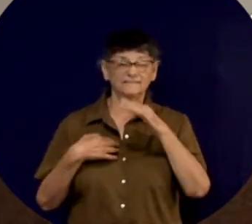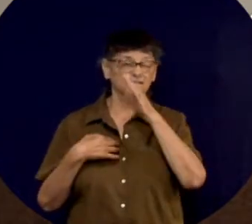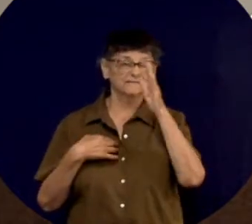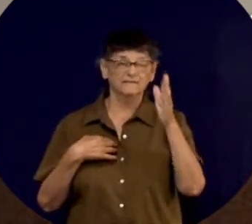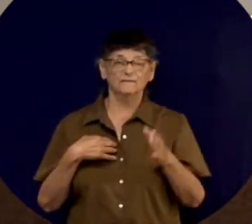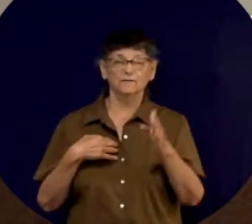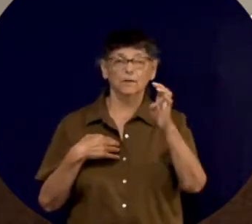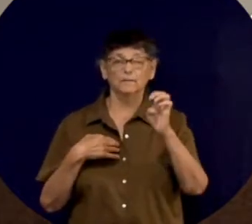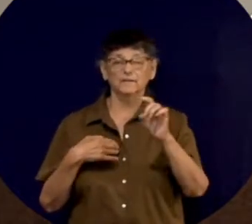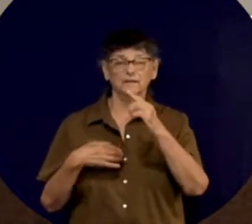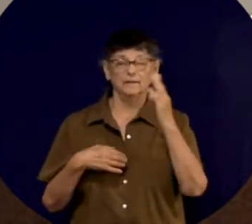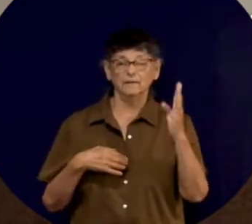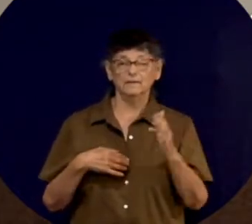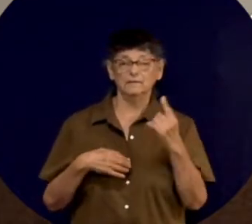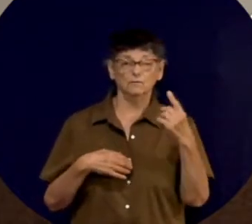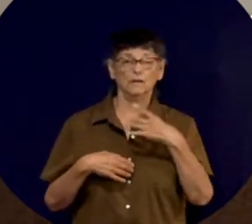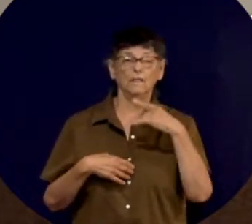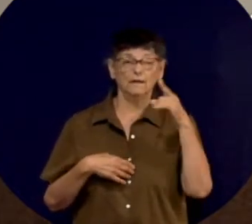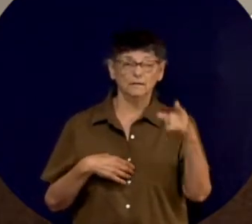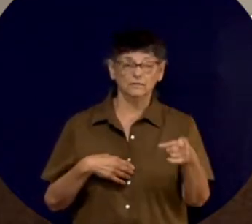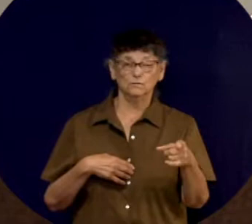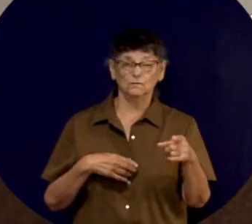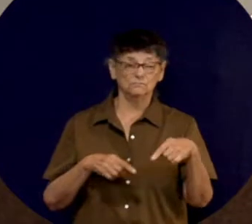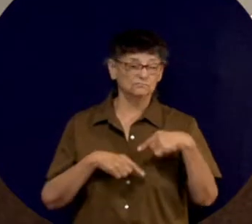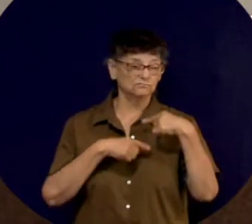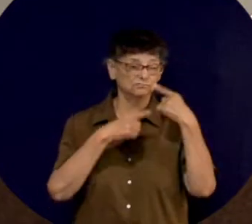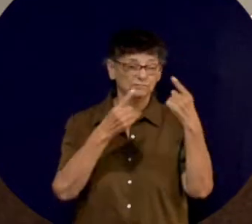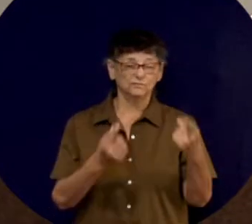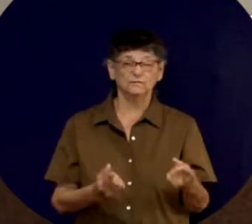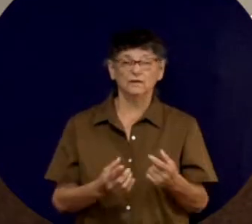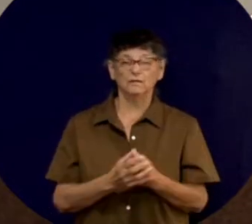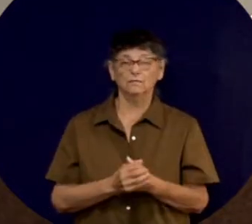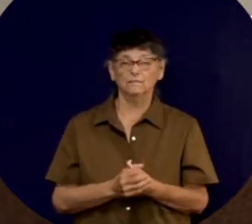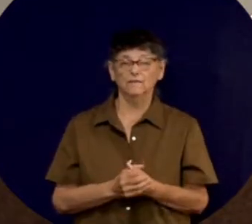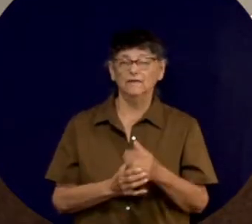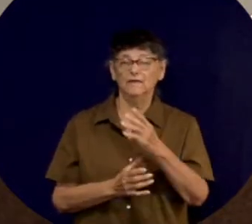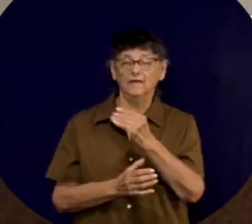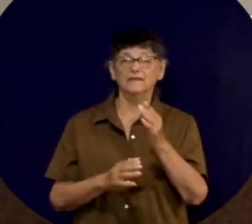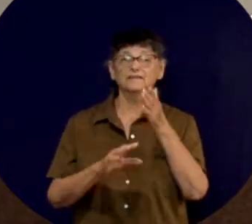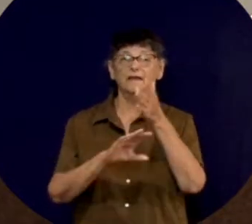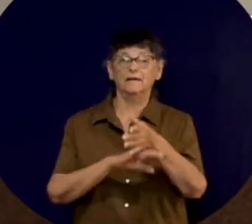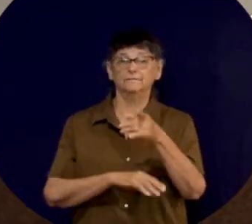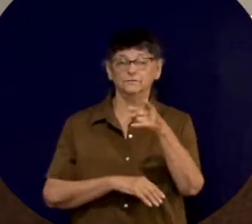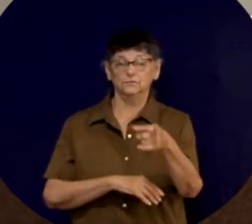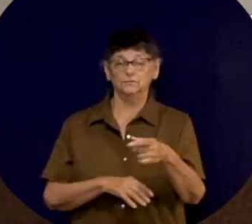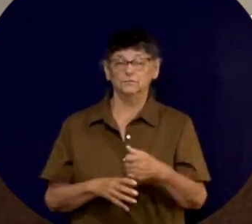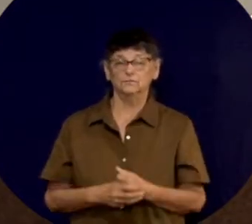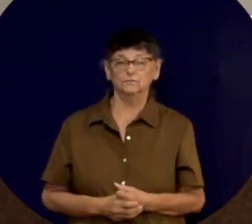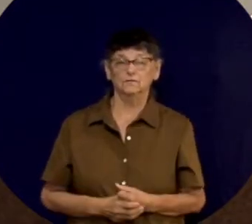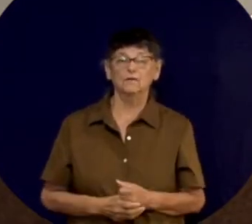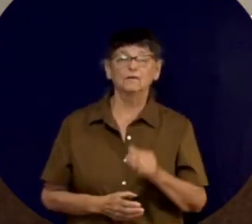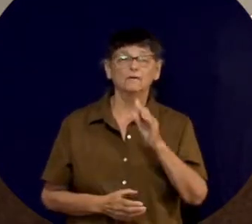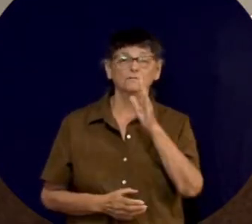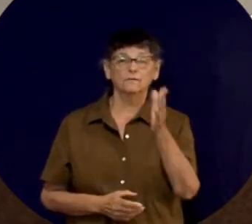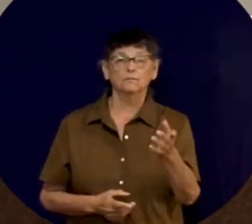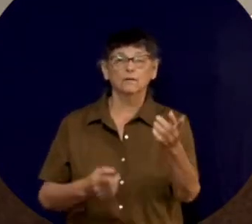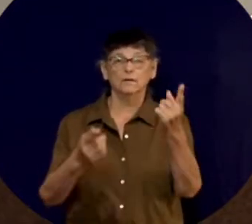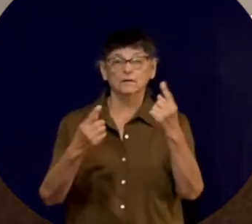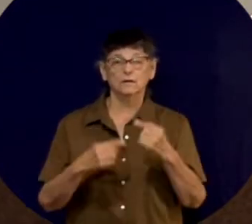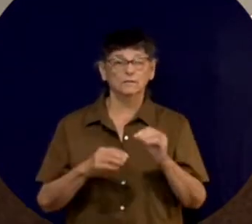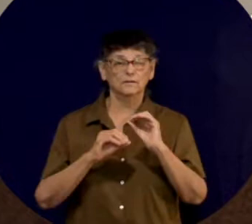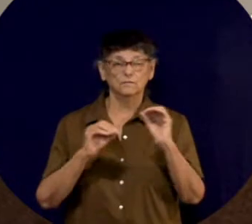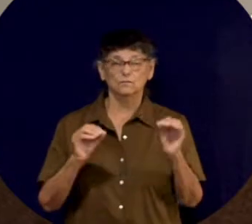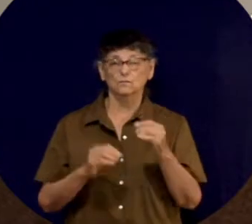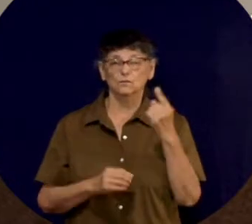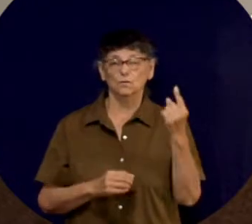never been anyone like you up to now, and after you, there will come